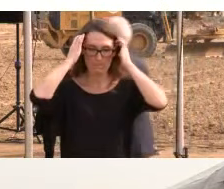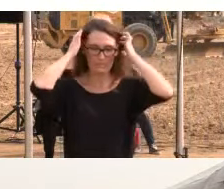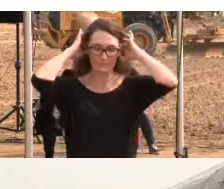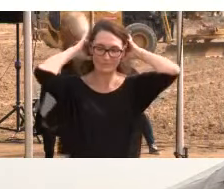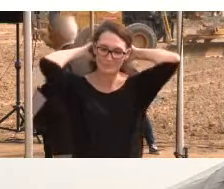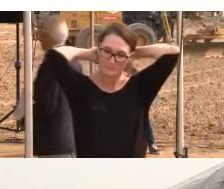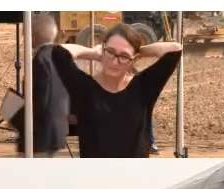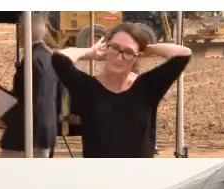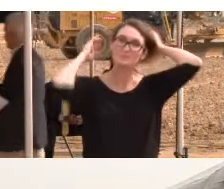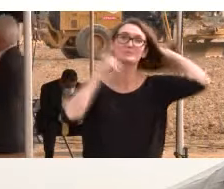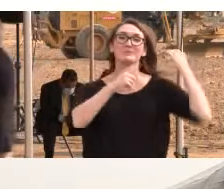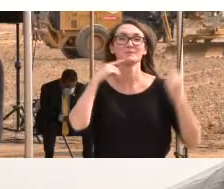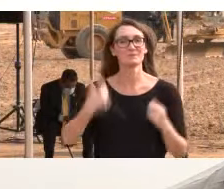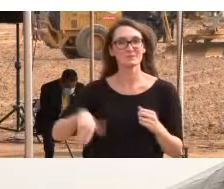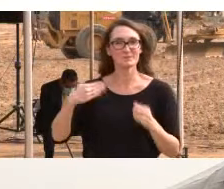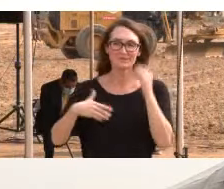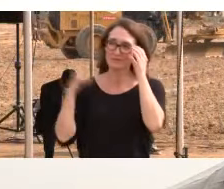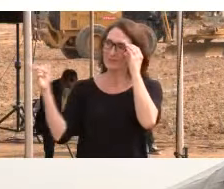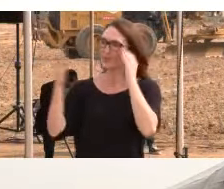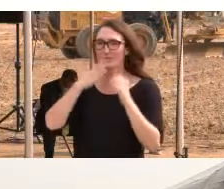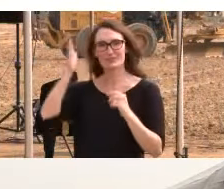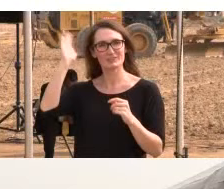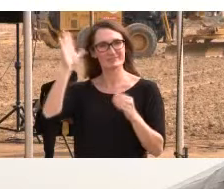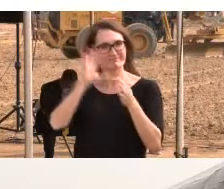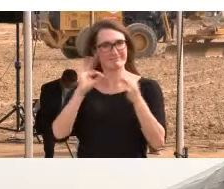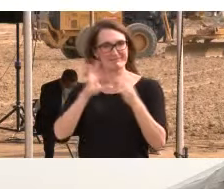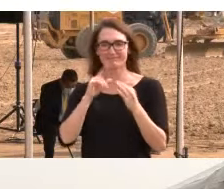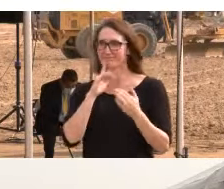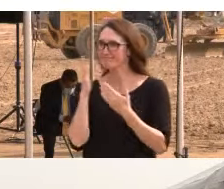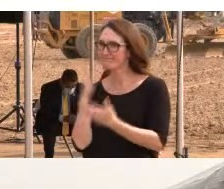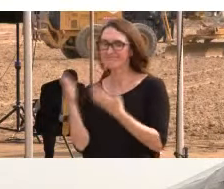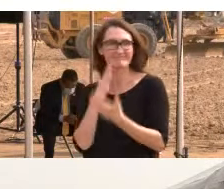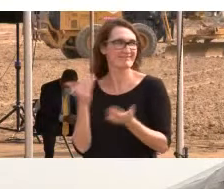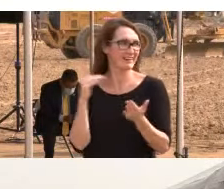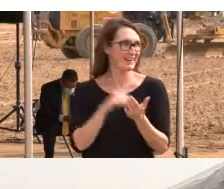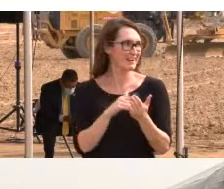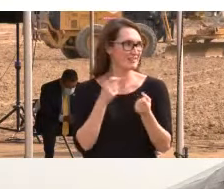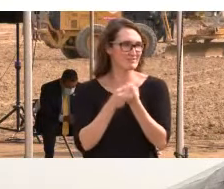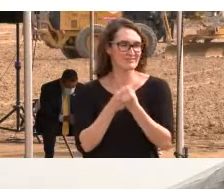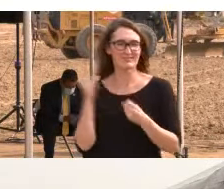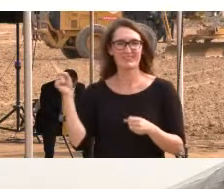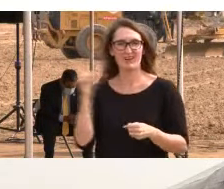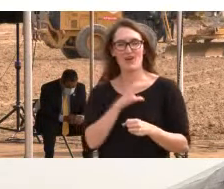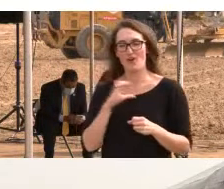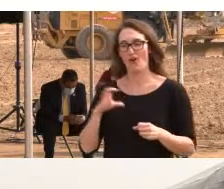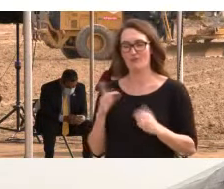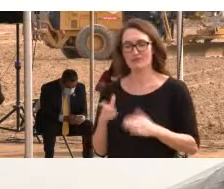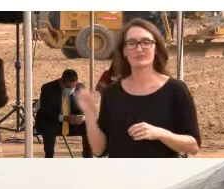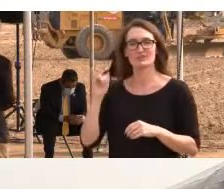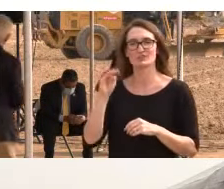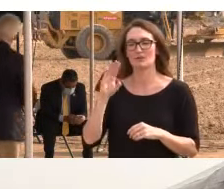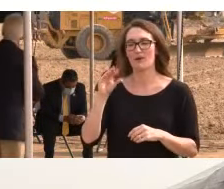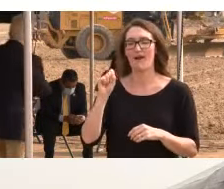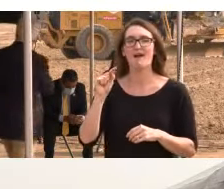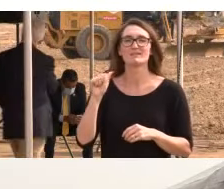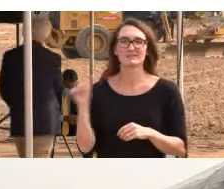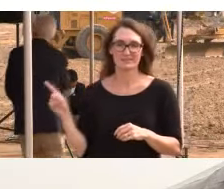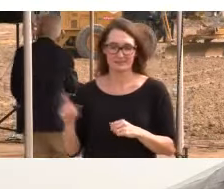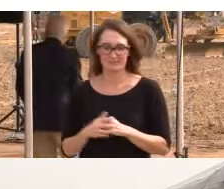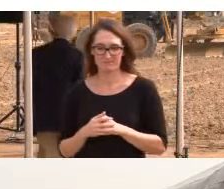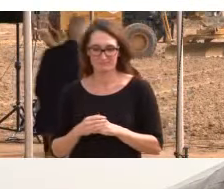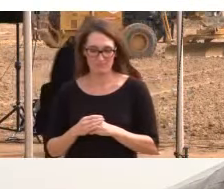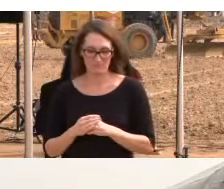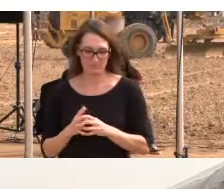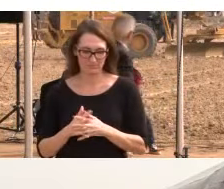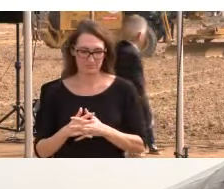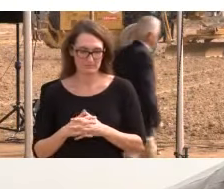Wow. That was a great speech. Let's give it up again, please, to Congressman Jim Costa. All right, I